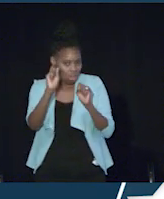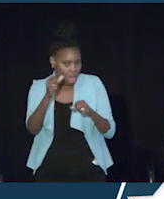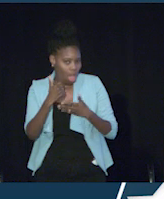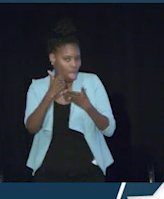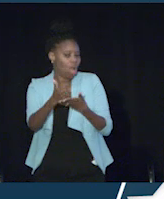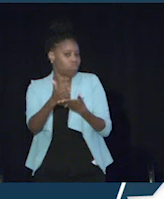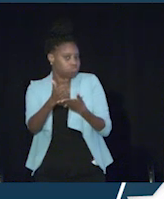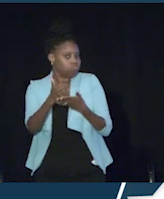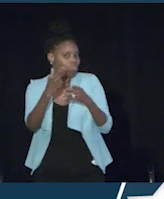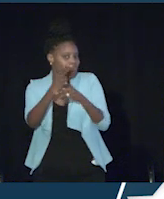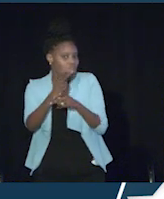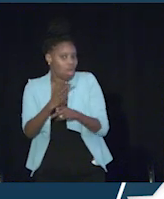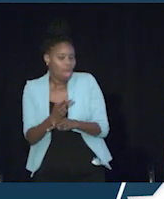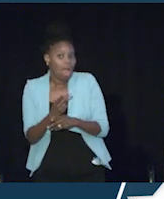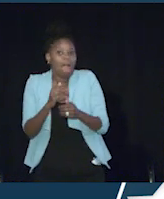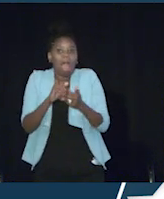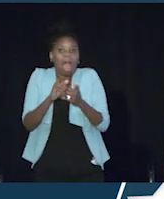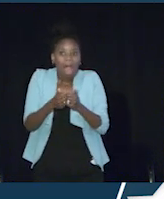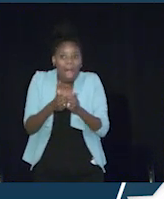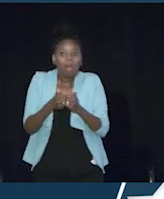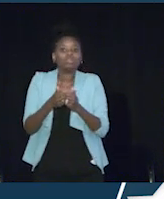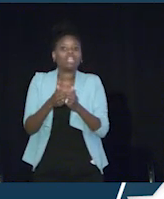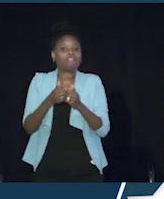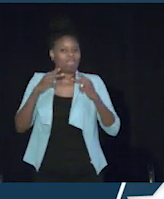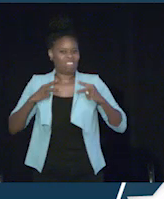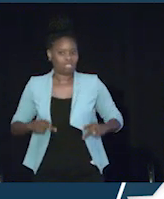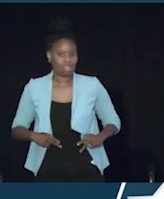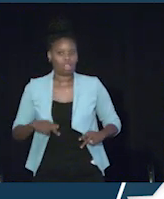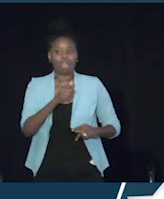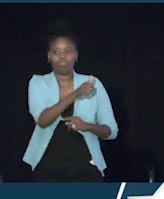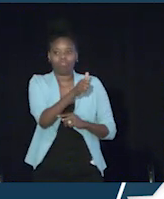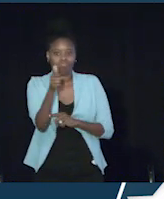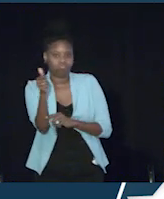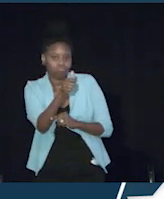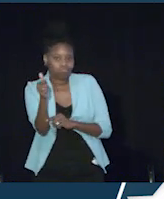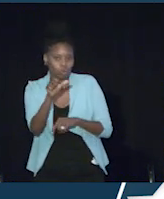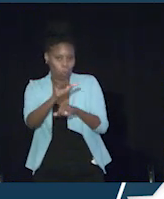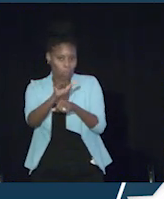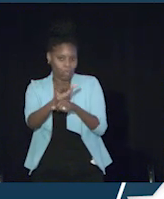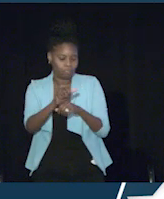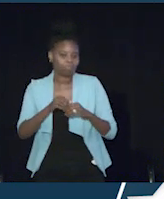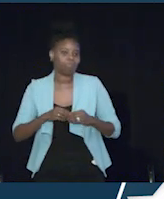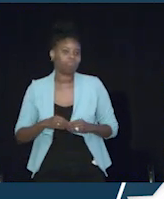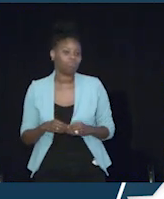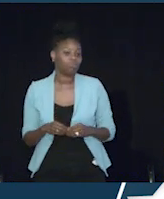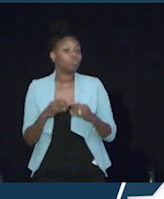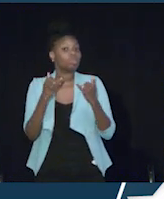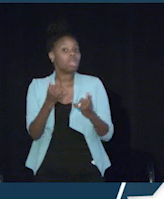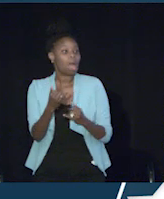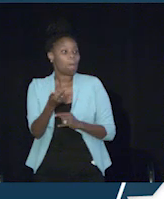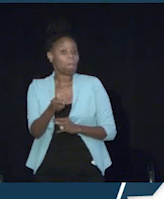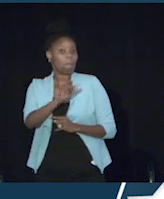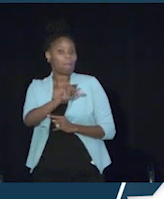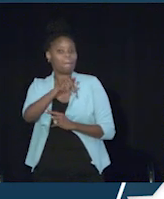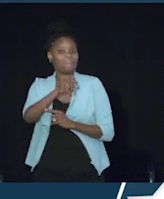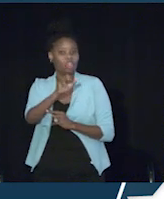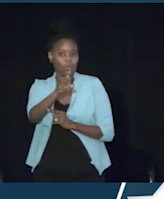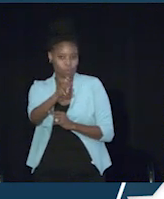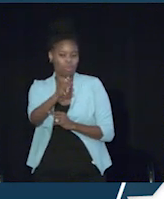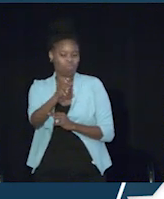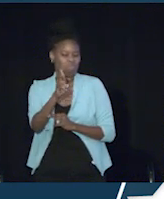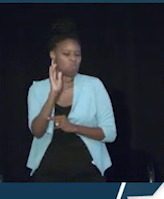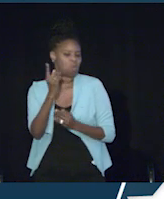sure an individual can physically get to the job as well. So with that, I'm going to turn it over to Peter to talk a little bit